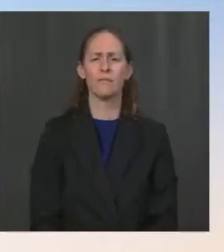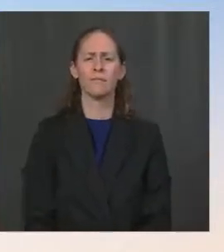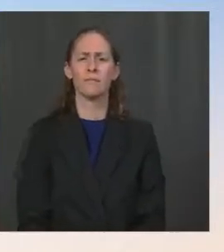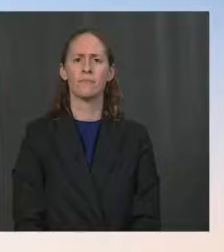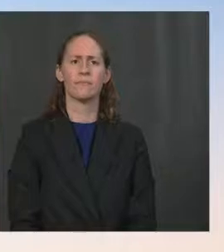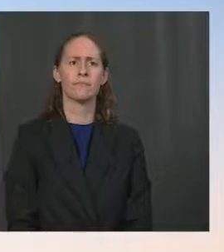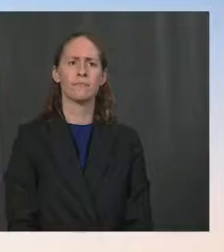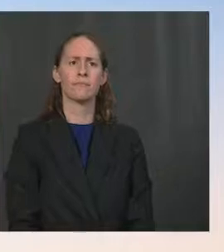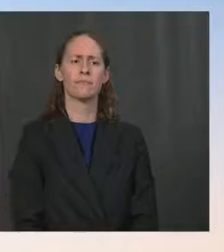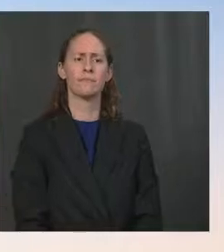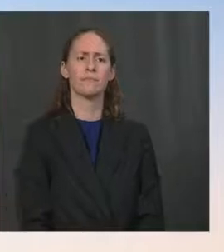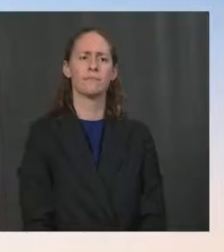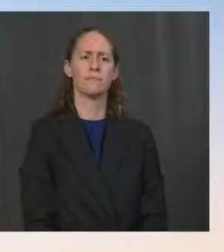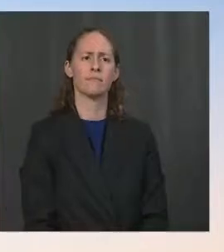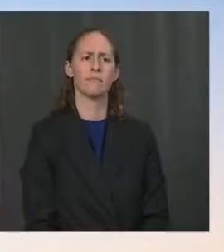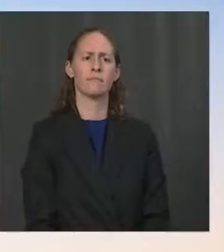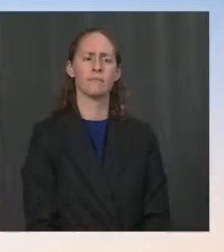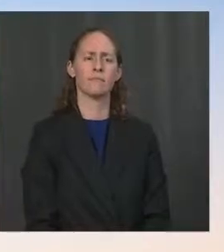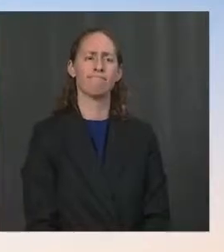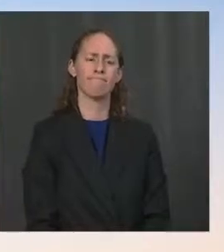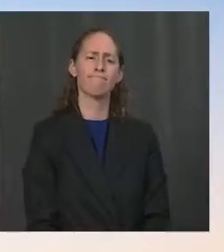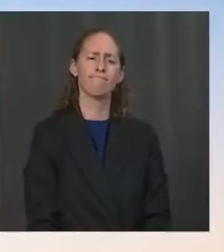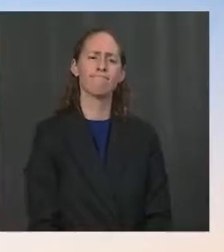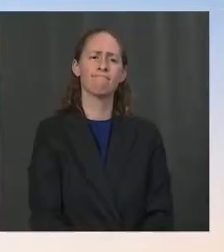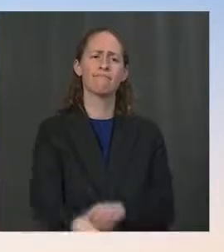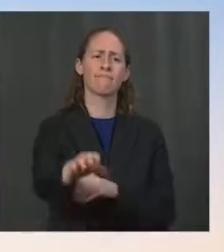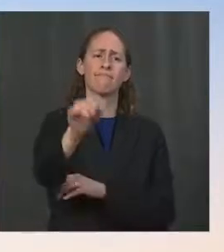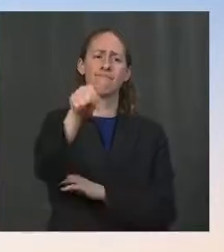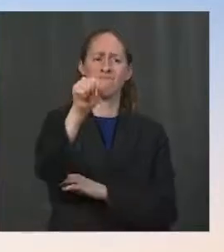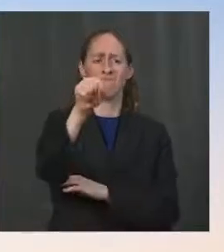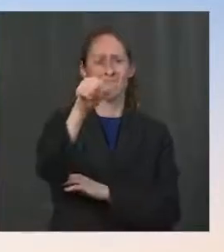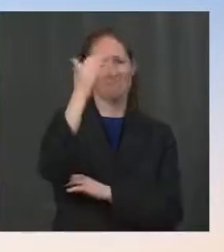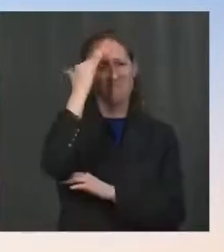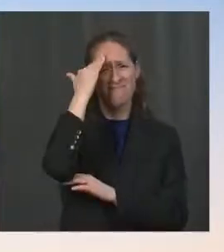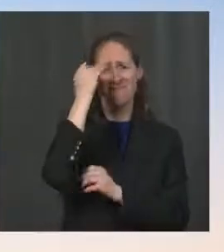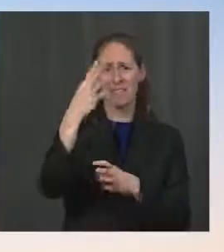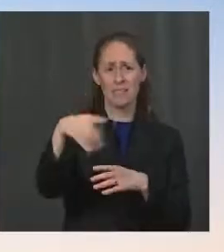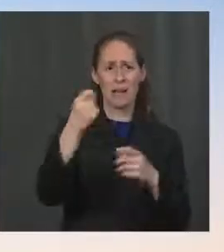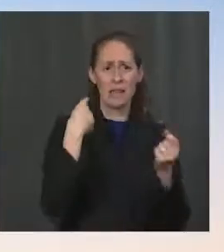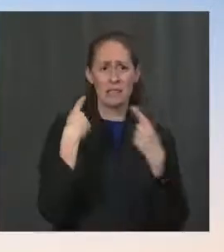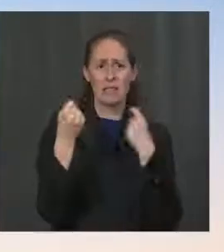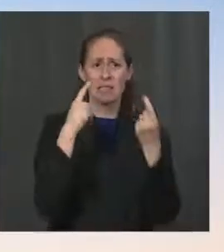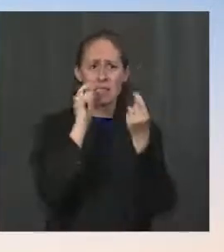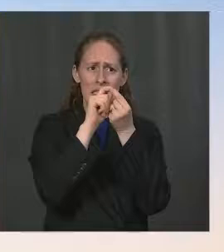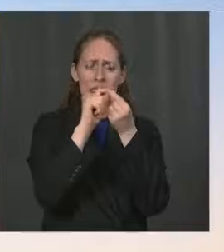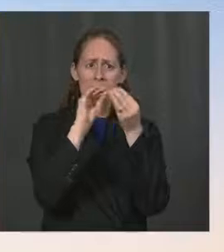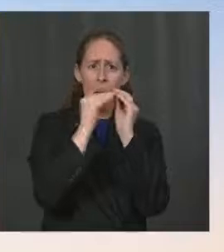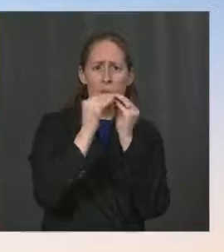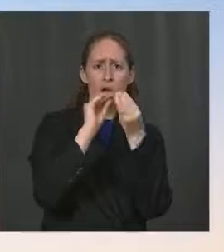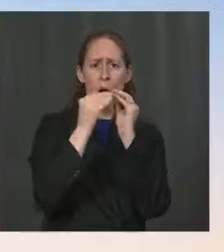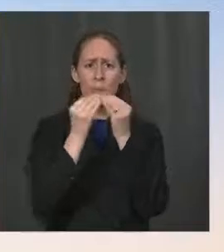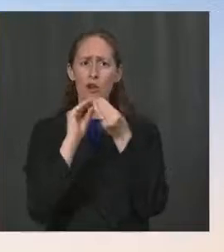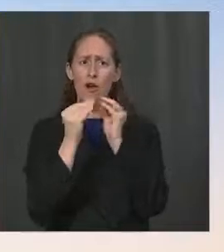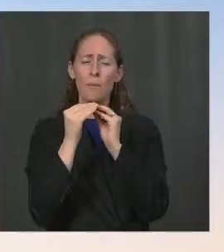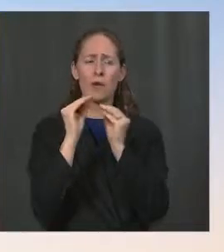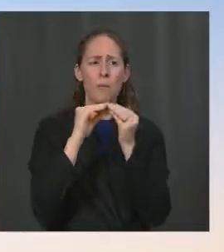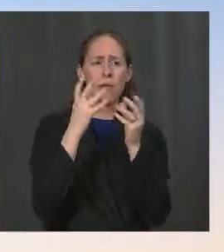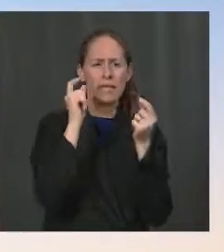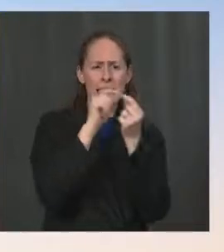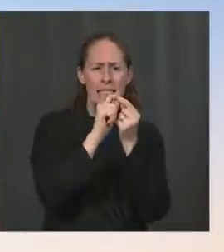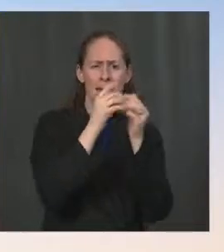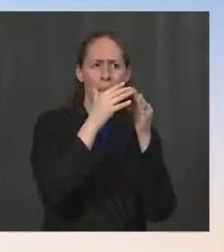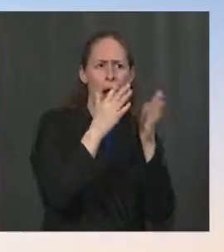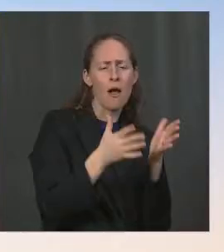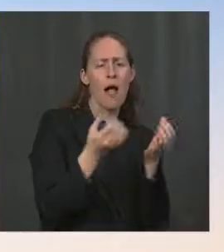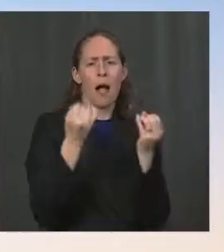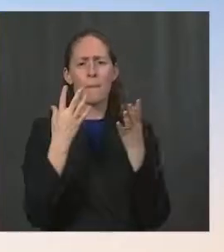numbers, and I know there Ed asked a question of this, and you all of us have been asking understandable questions about the breakdown of numbers of people coming out, and that is information we hope to